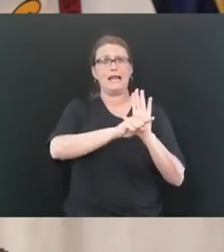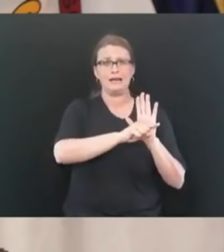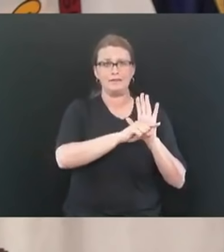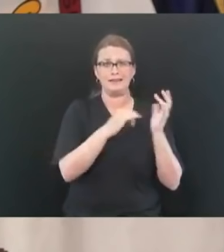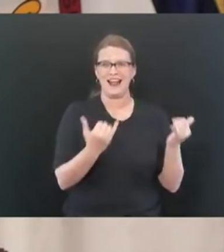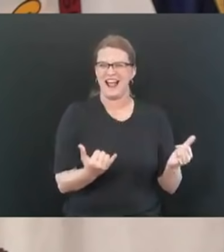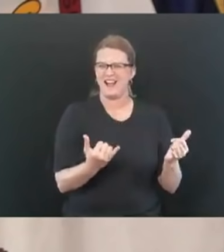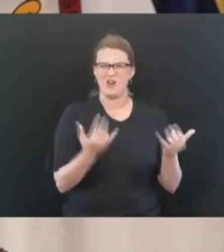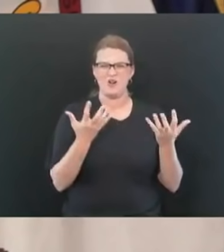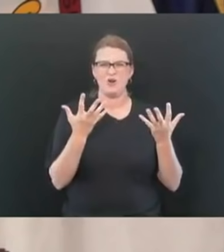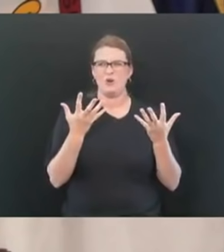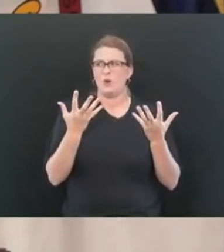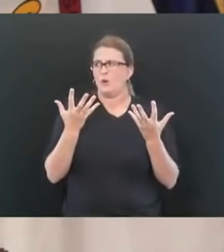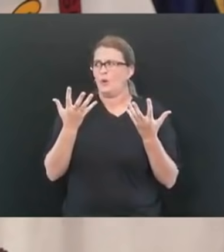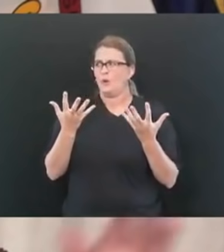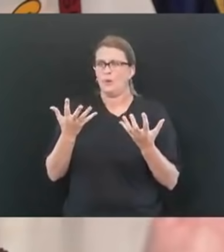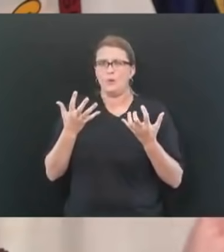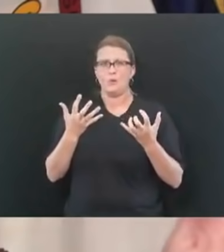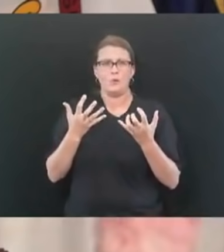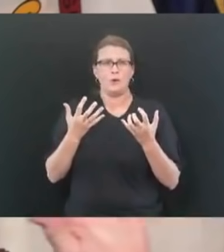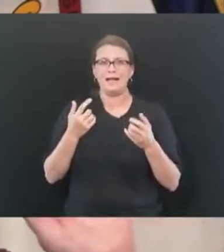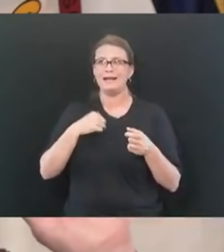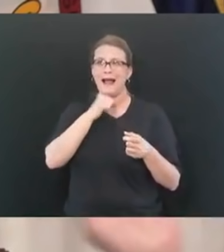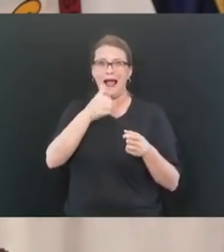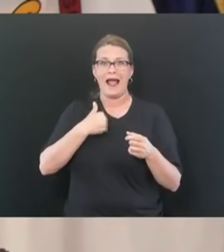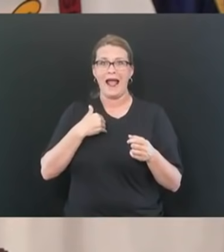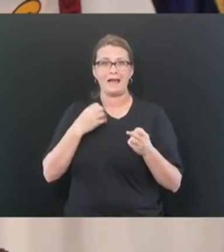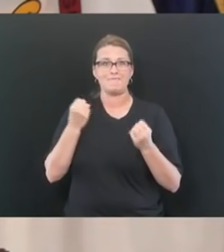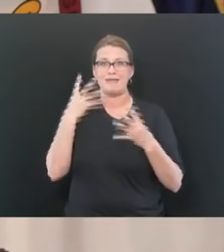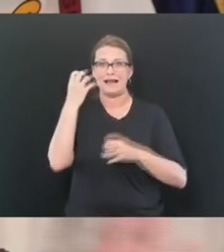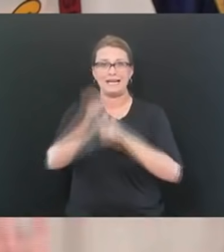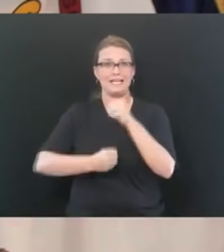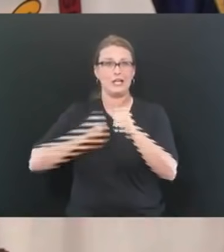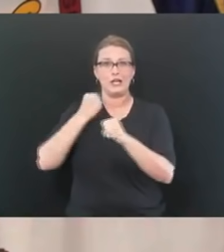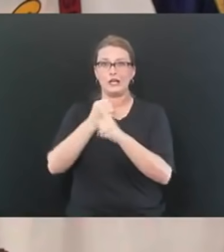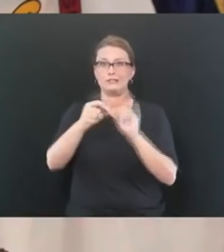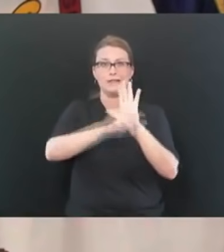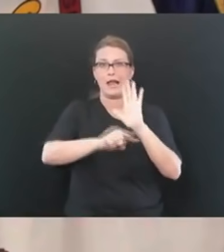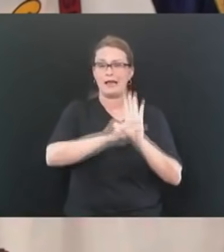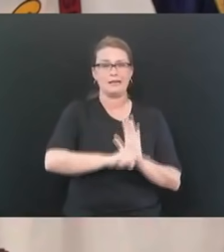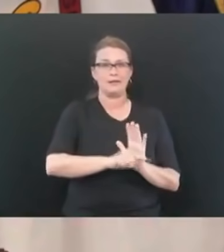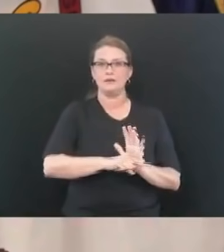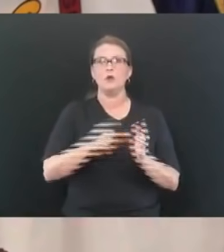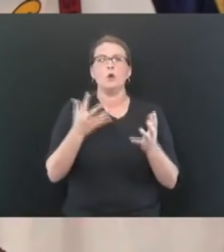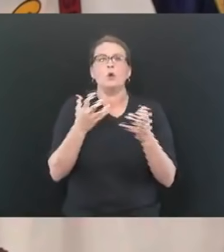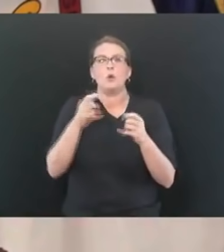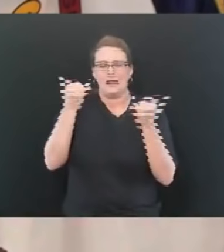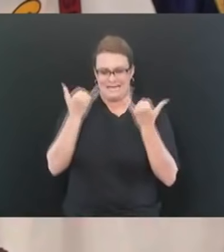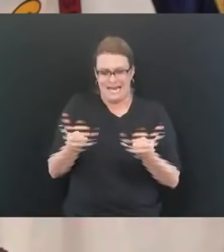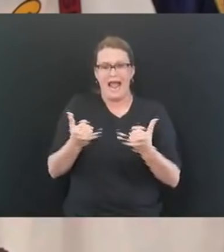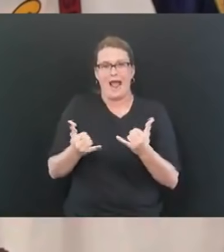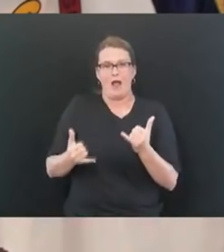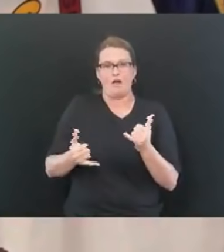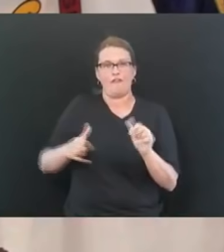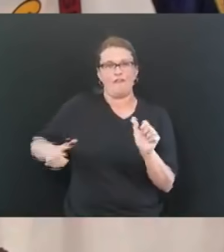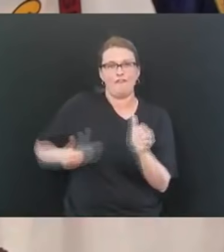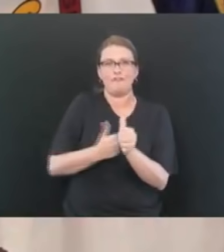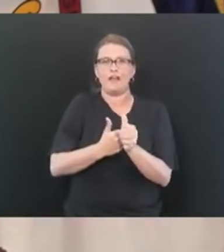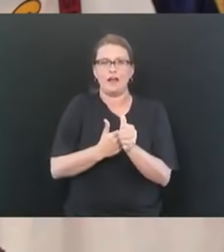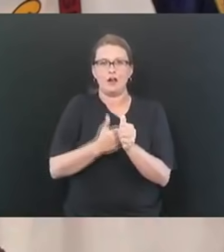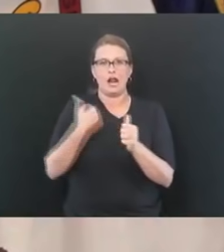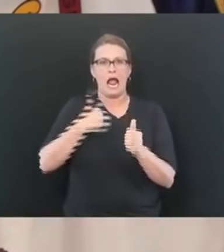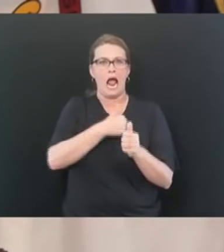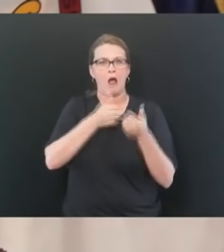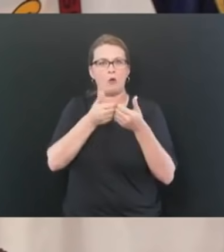that backfills something that was a past sin decades ago. All we're trying to do is backfill the loss that's come